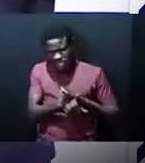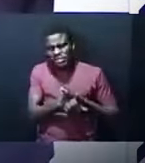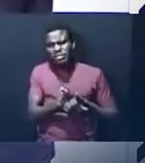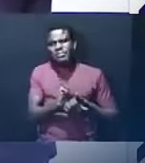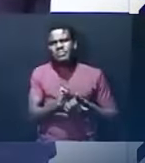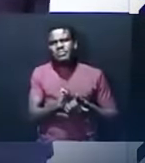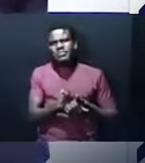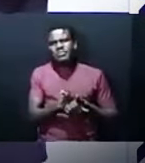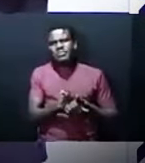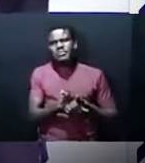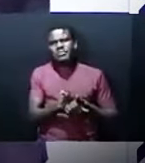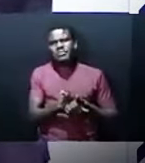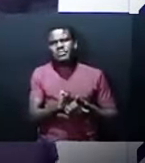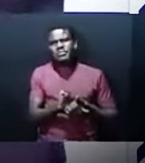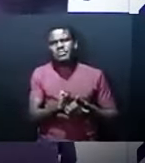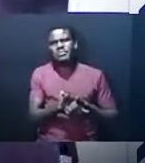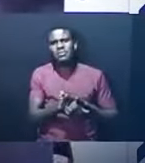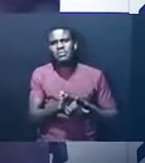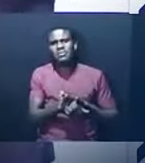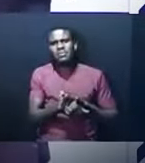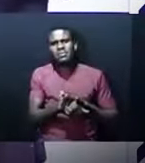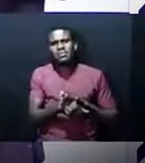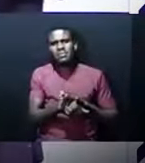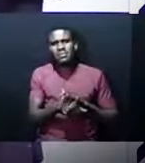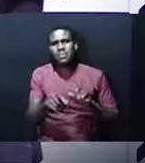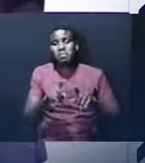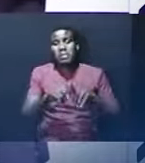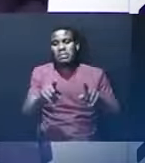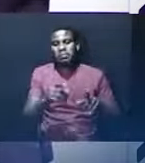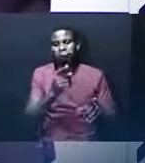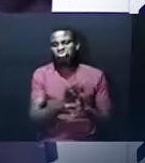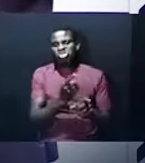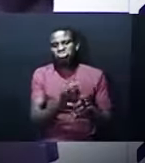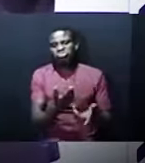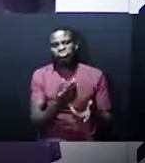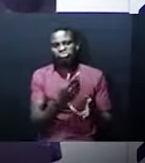But it is just temporary.